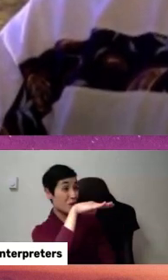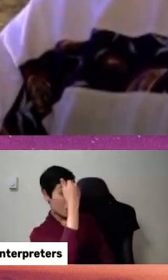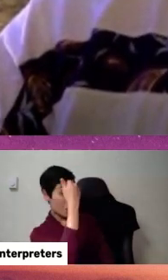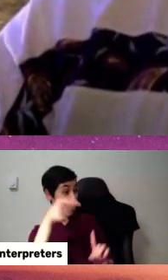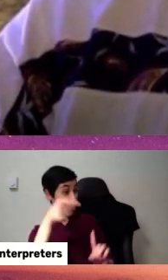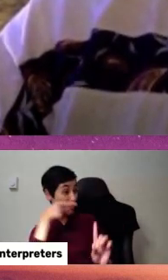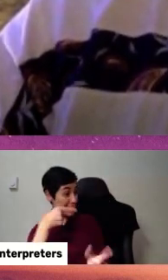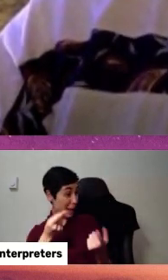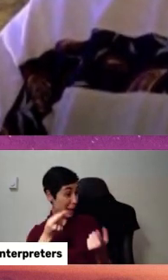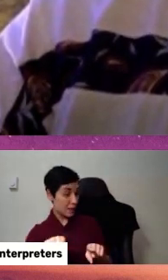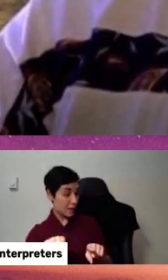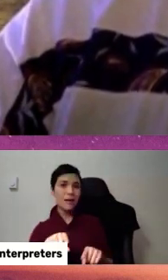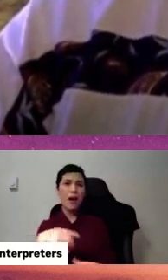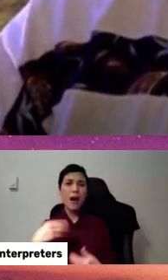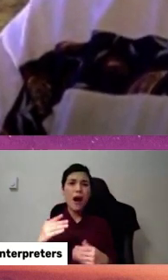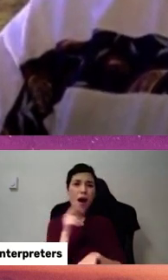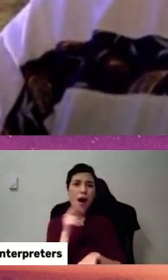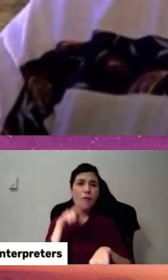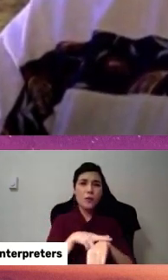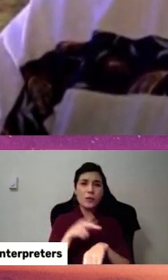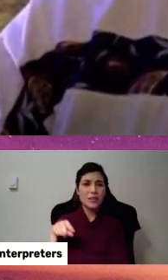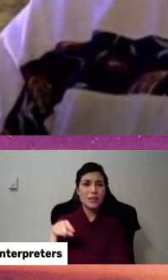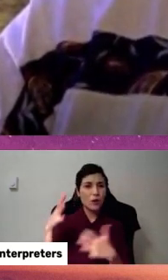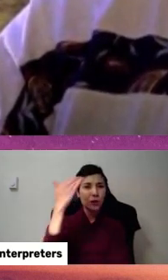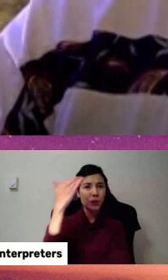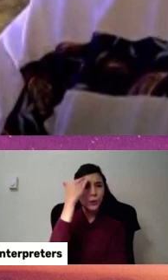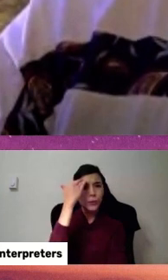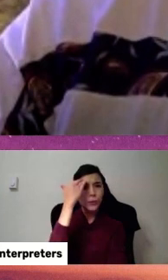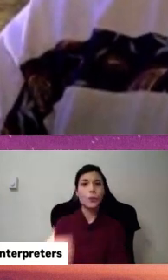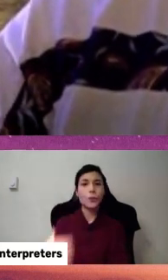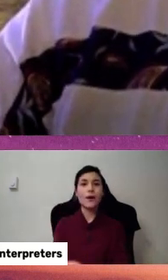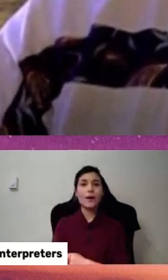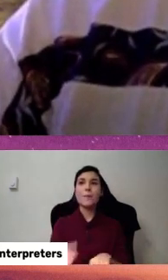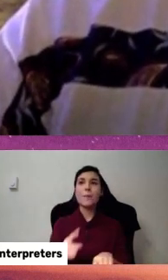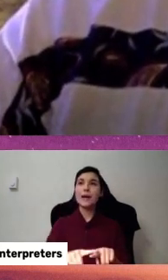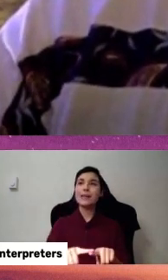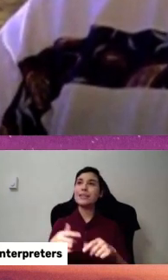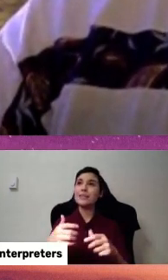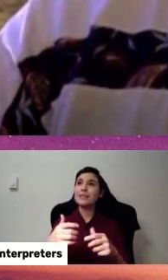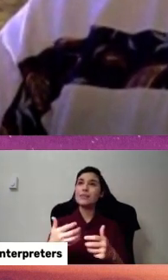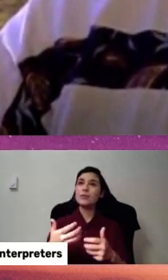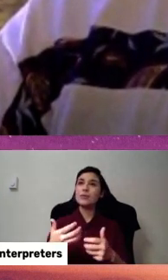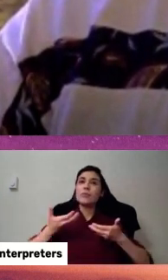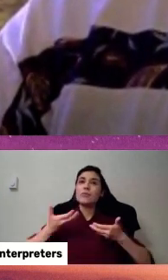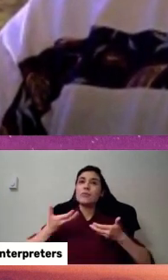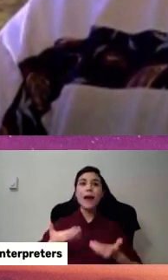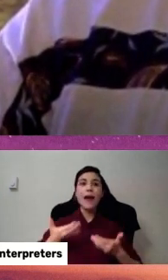to touch upon given the level of trauma, because when we talk about